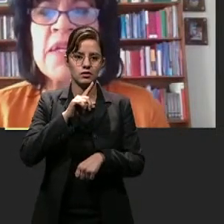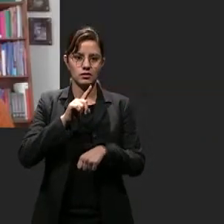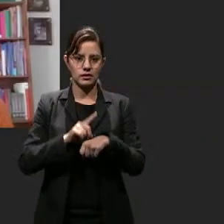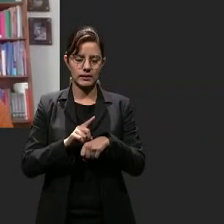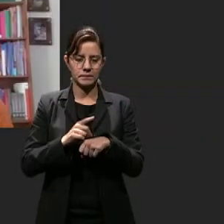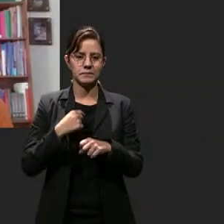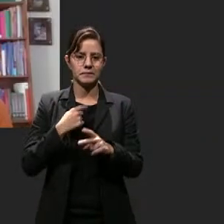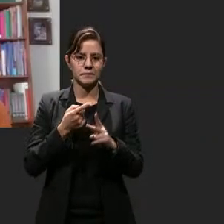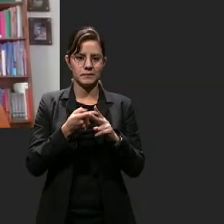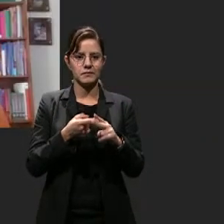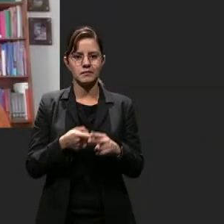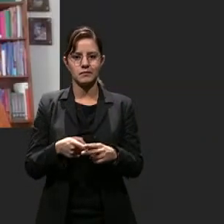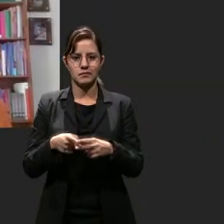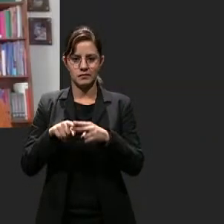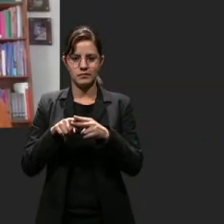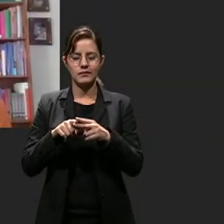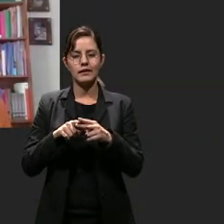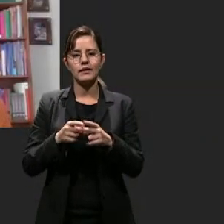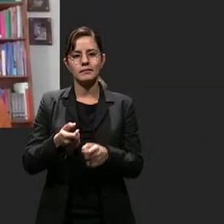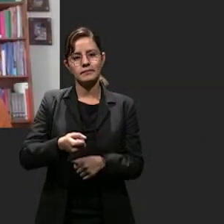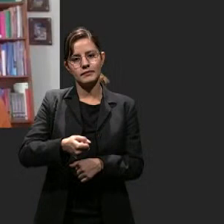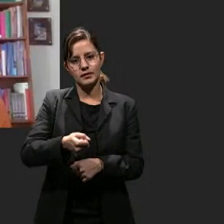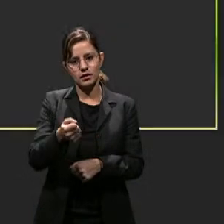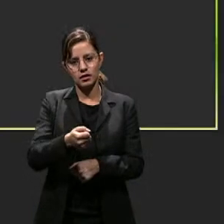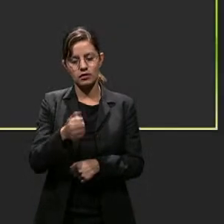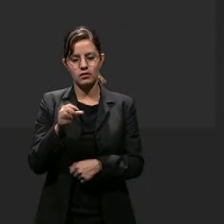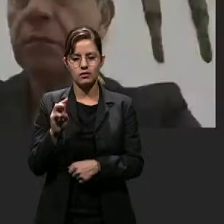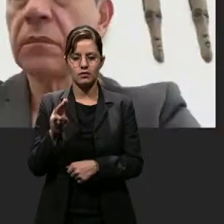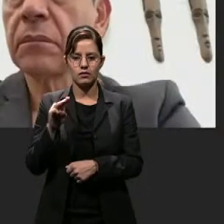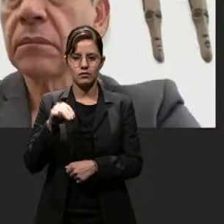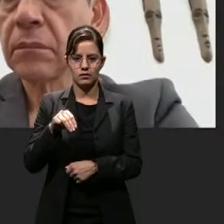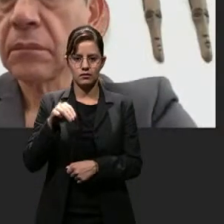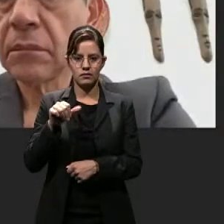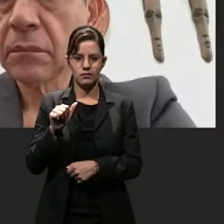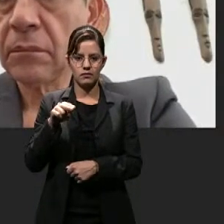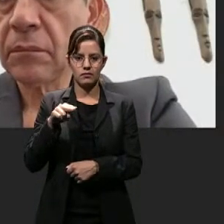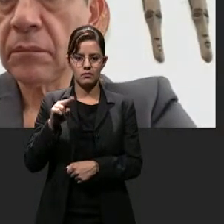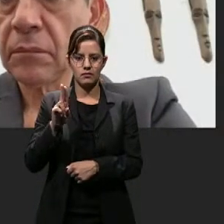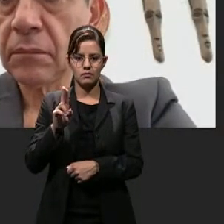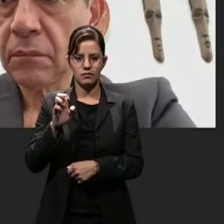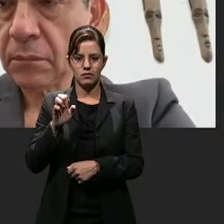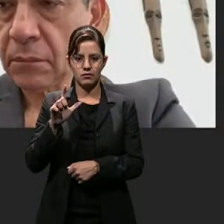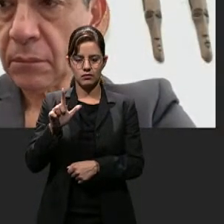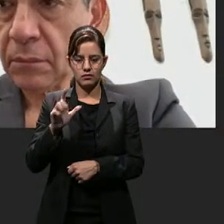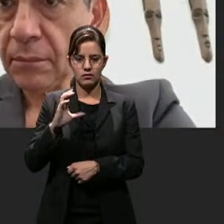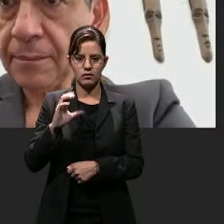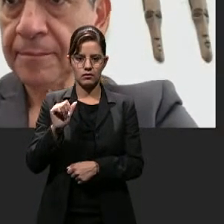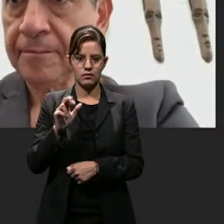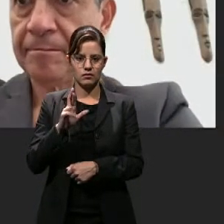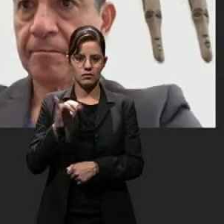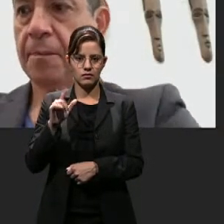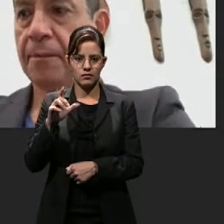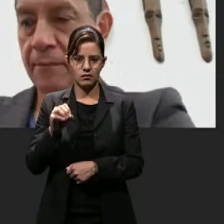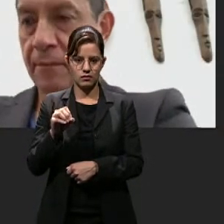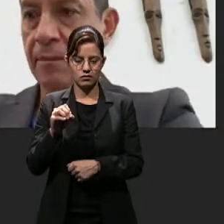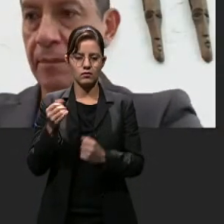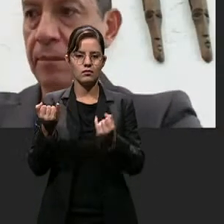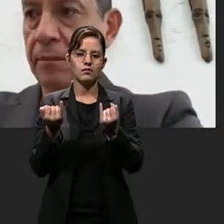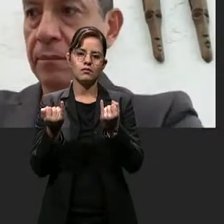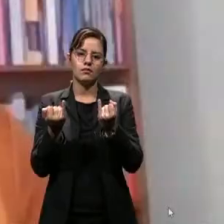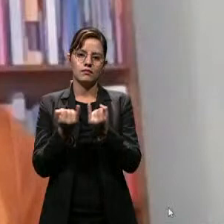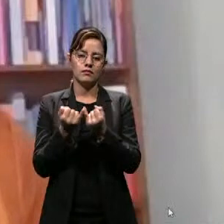all of you. I want to begin by greeting Manuel Carrillo, as well as saying thank you to the